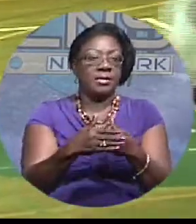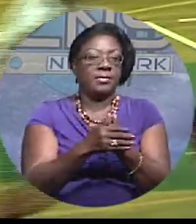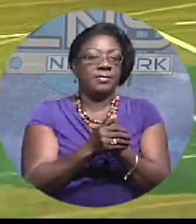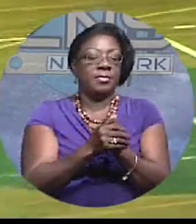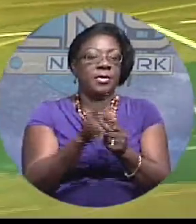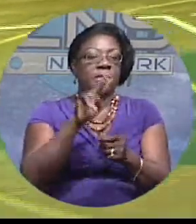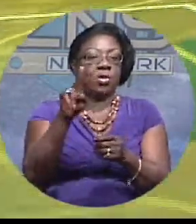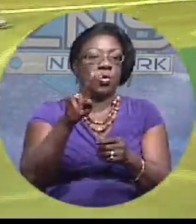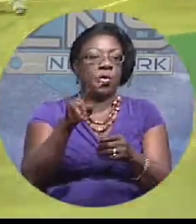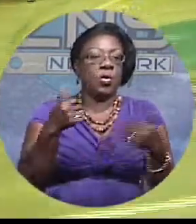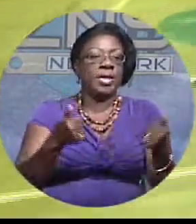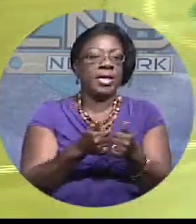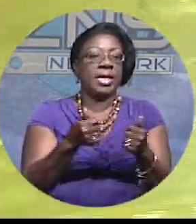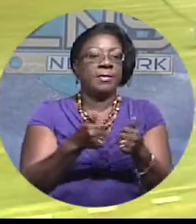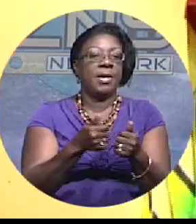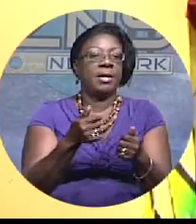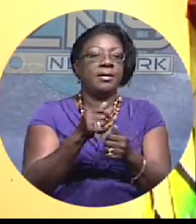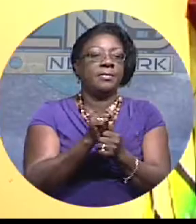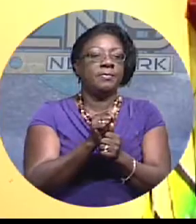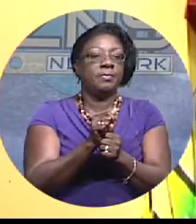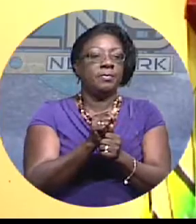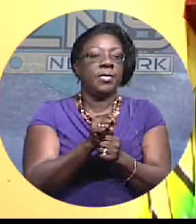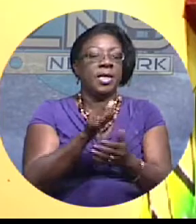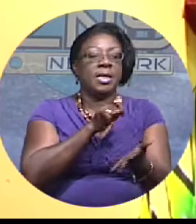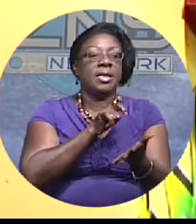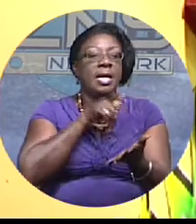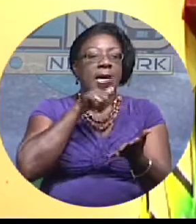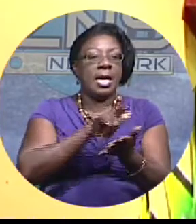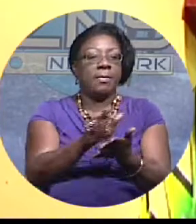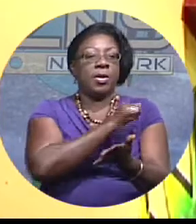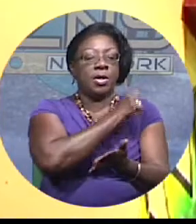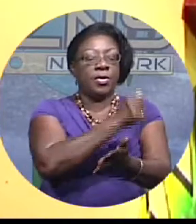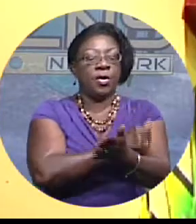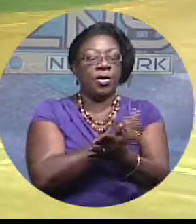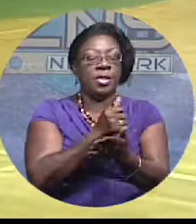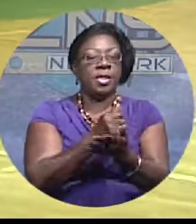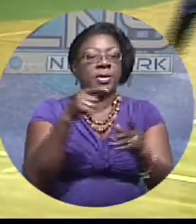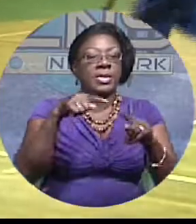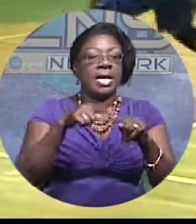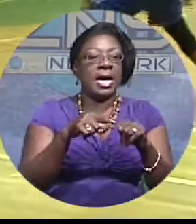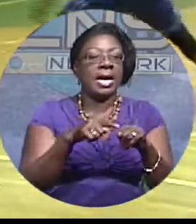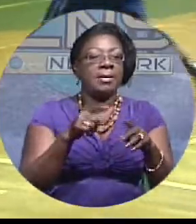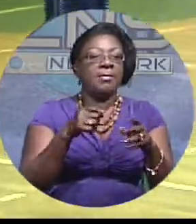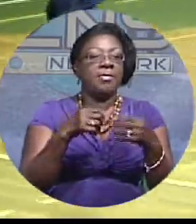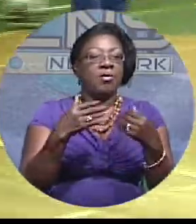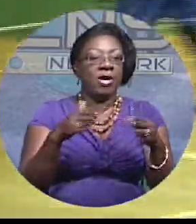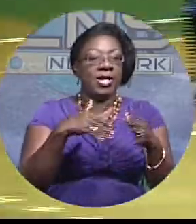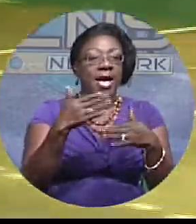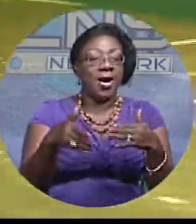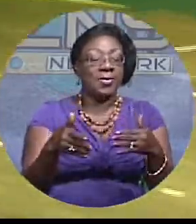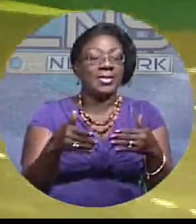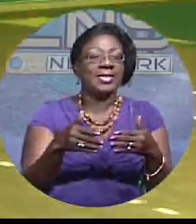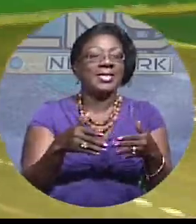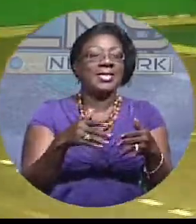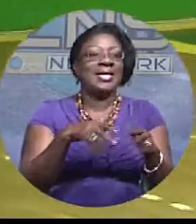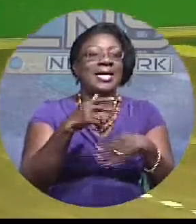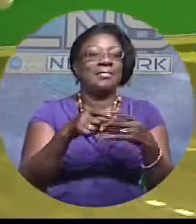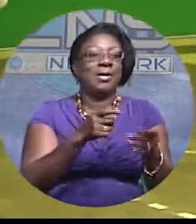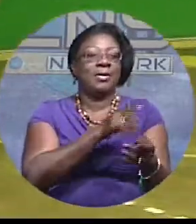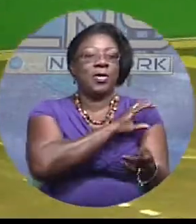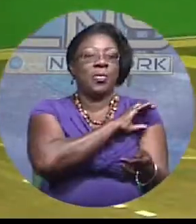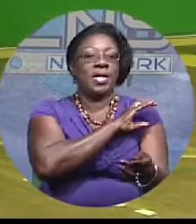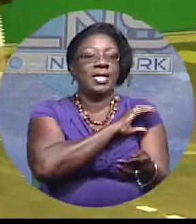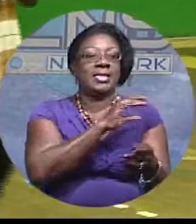for 2 of his game-high 38 points. Airport Authority ball with time running out. McPhee gets the ball behind the Royals